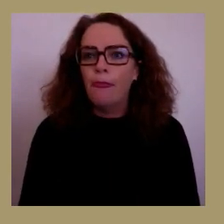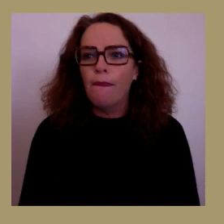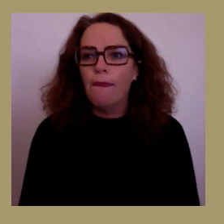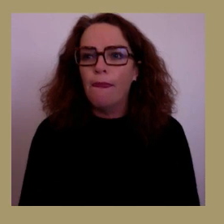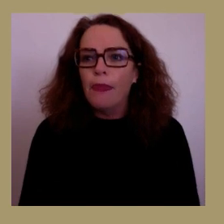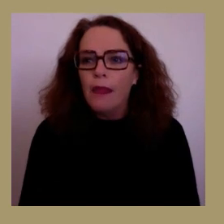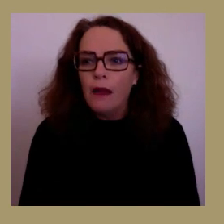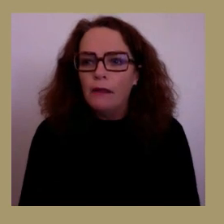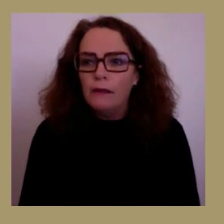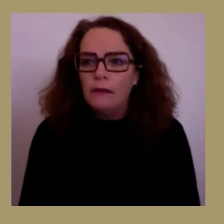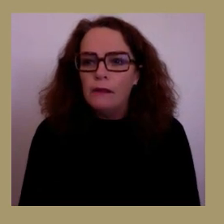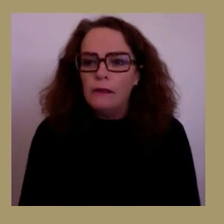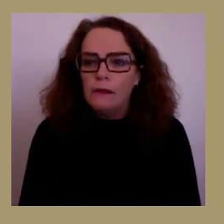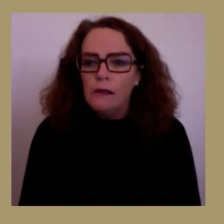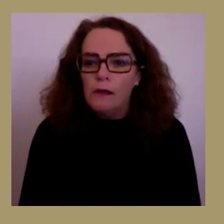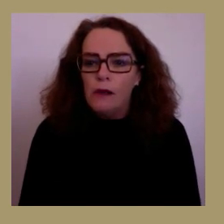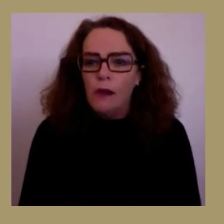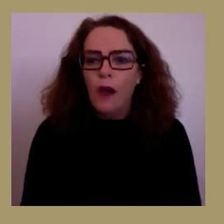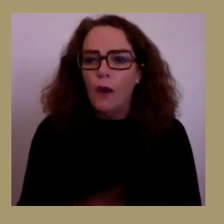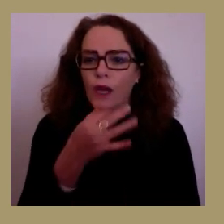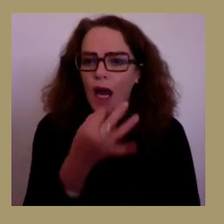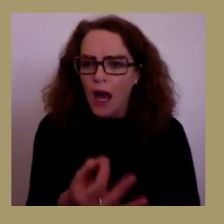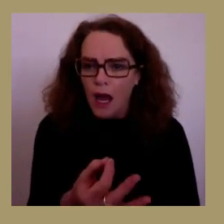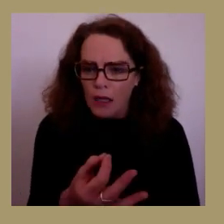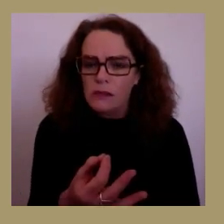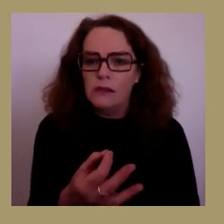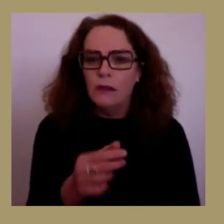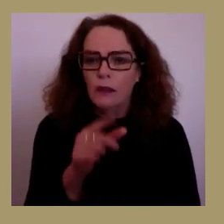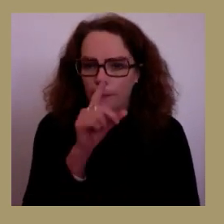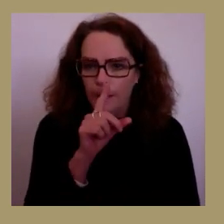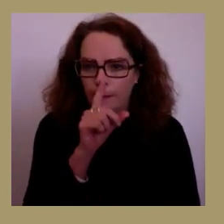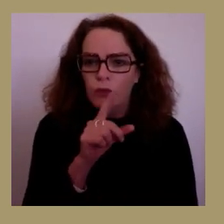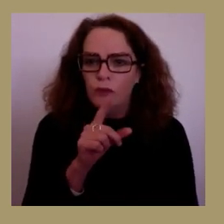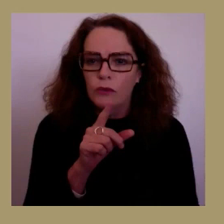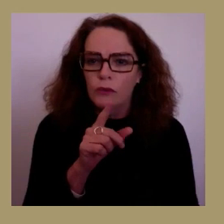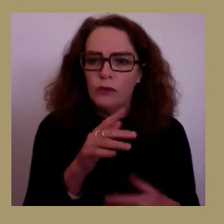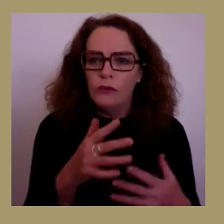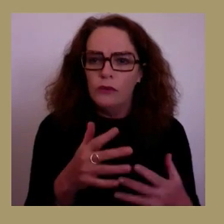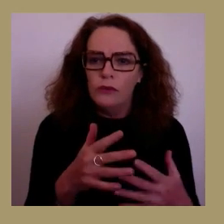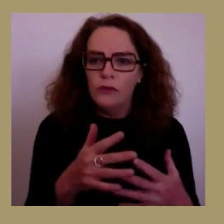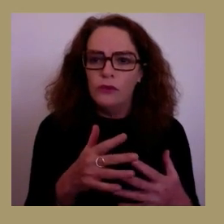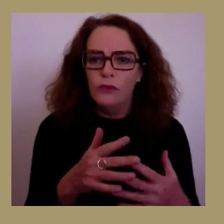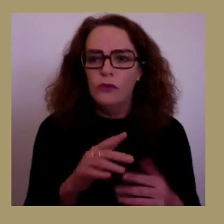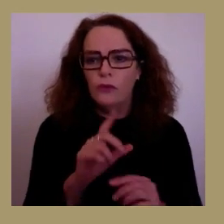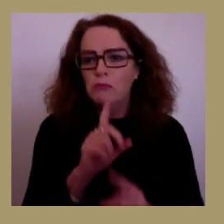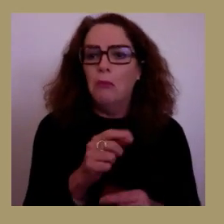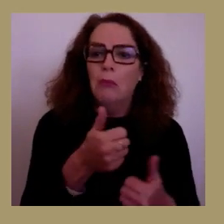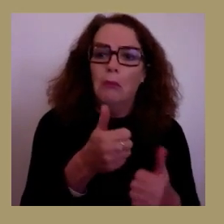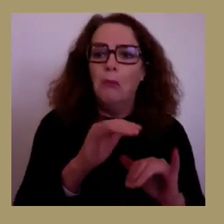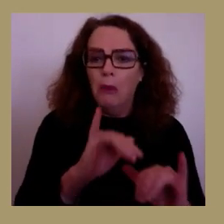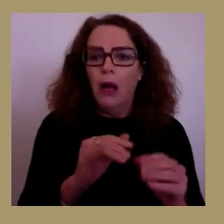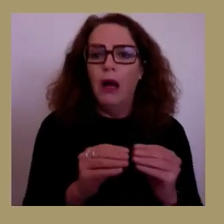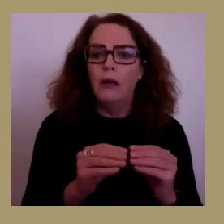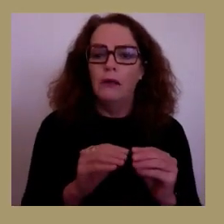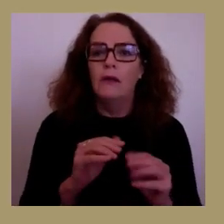sentiment is in regards to understanding ways in which we can improve the process for customers to add the Seniors card and other digital credentials